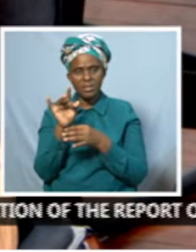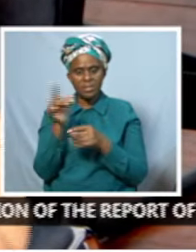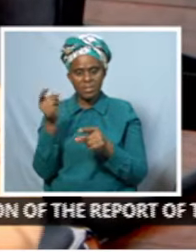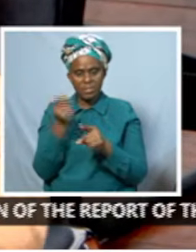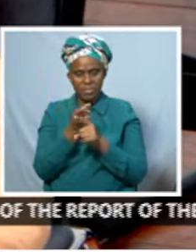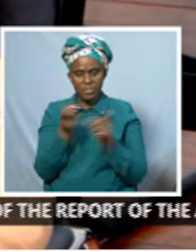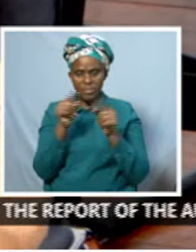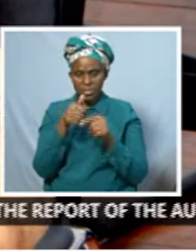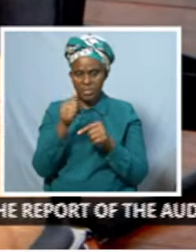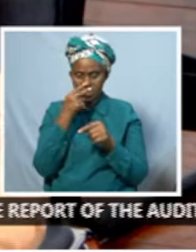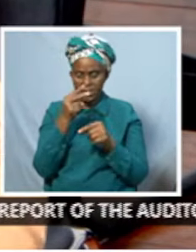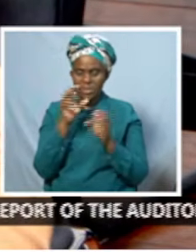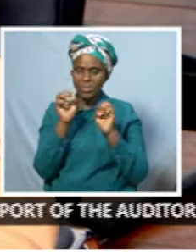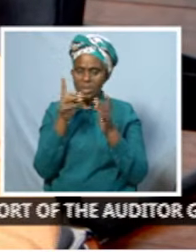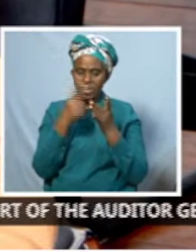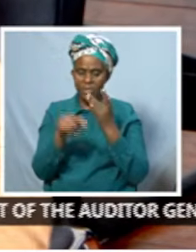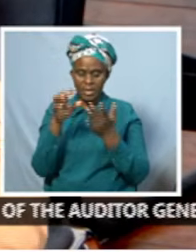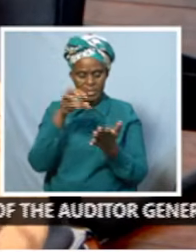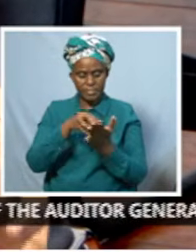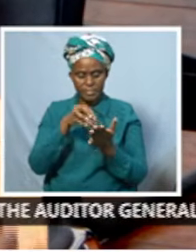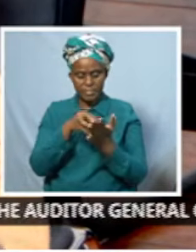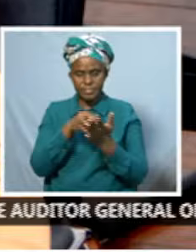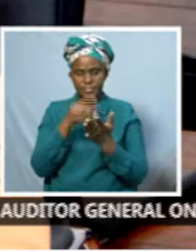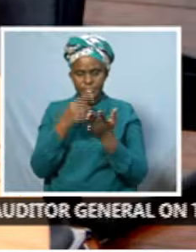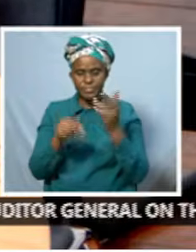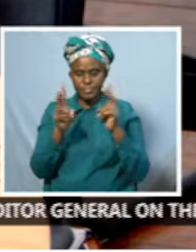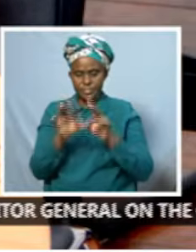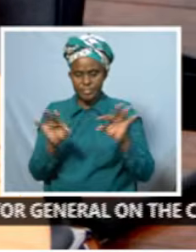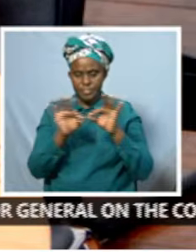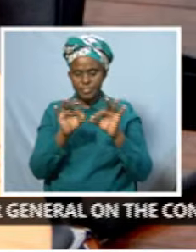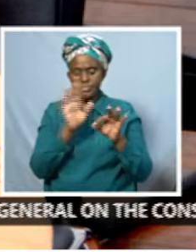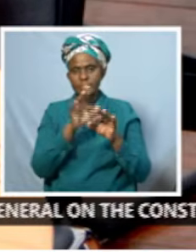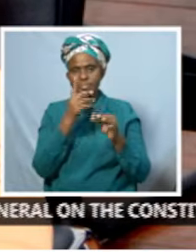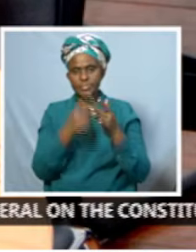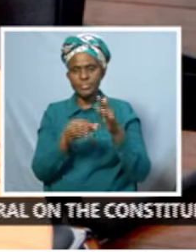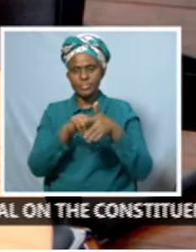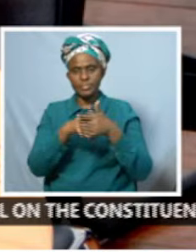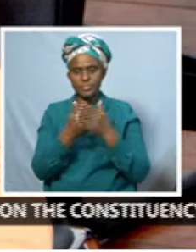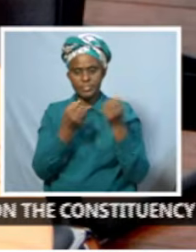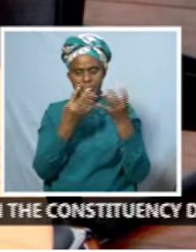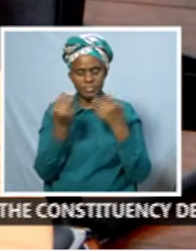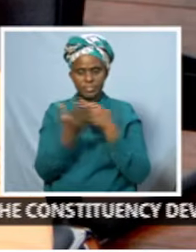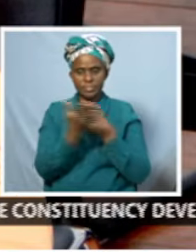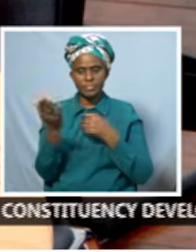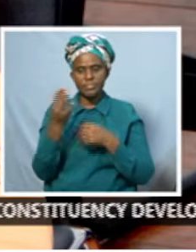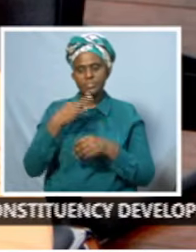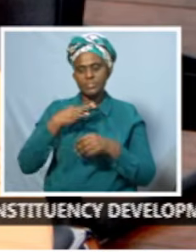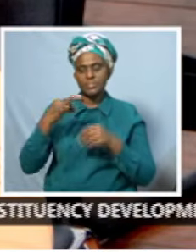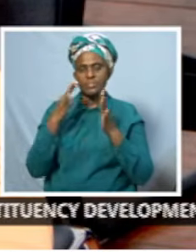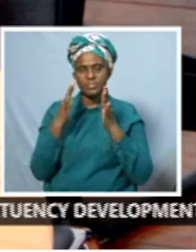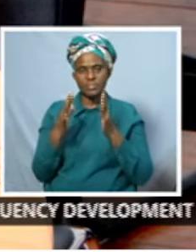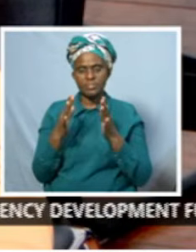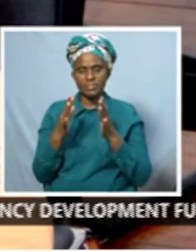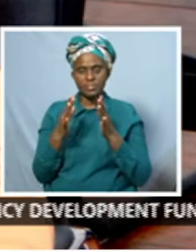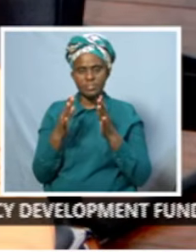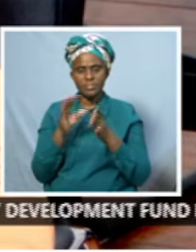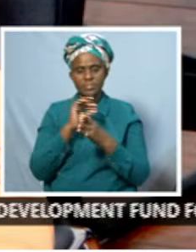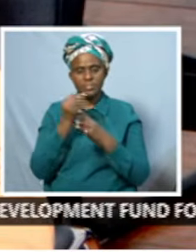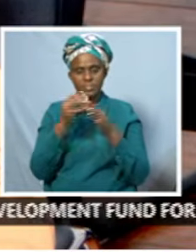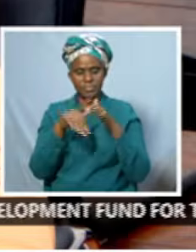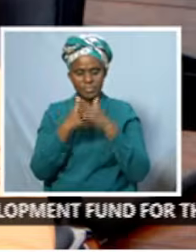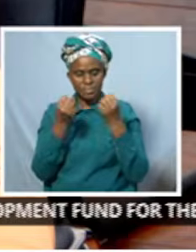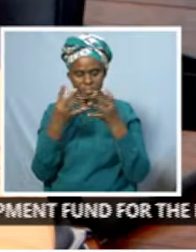From when we look at okay, whatever the case, what is important is how many applicants or how